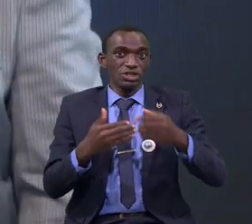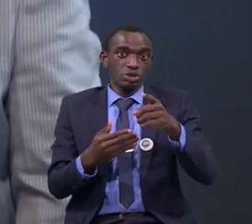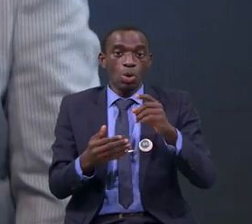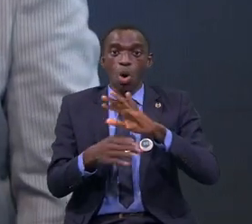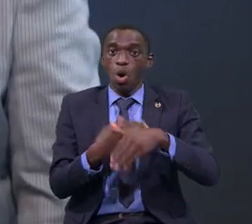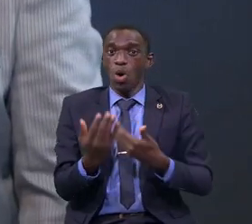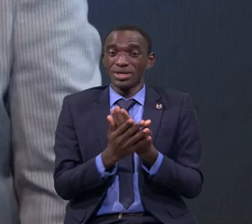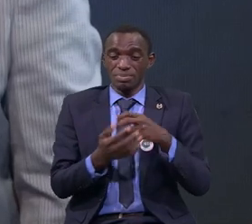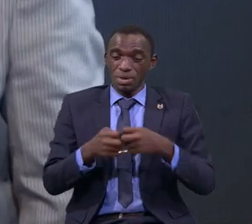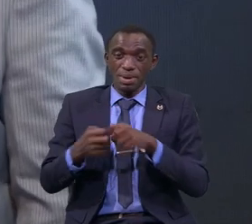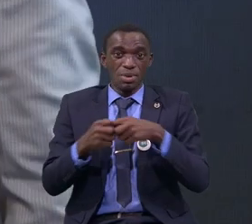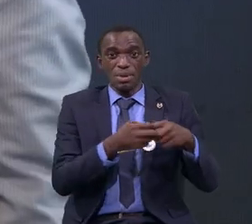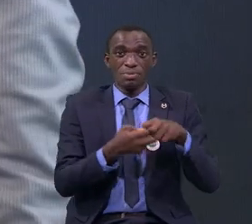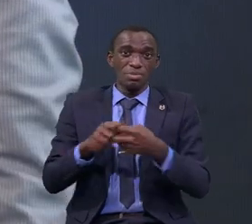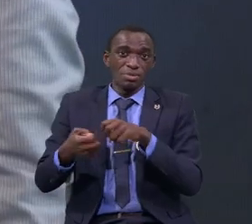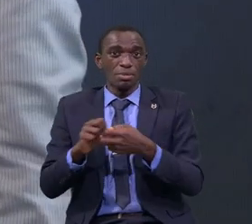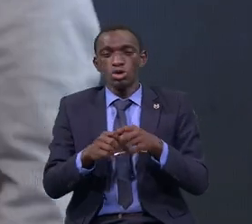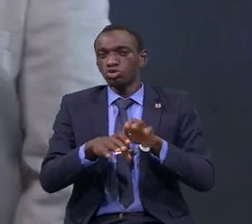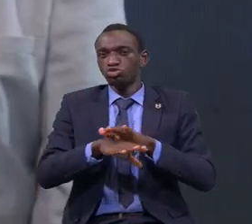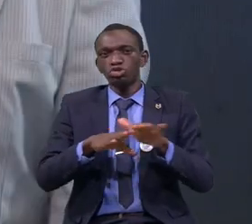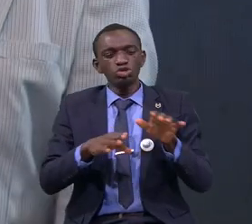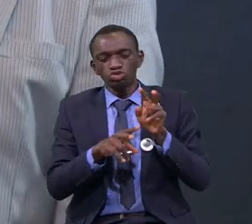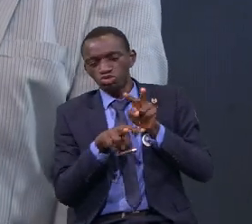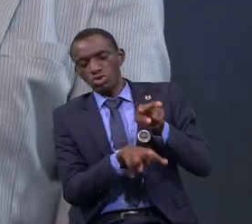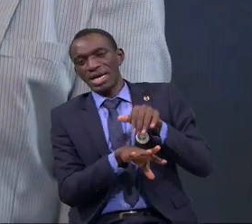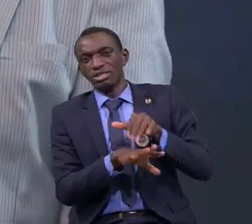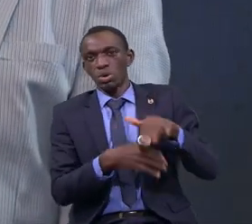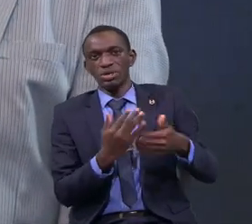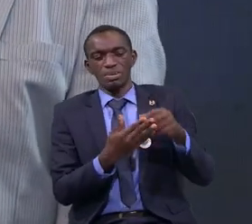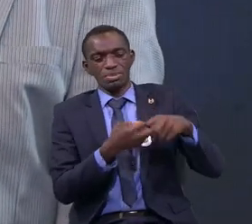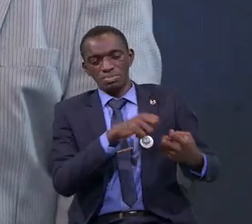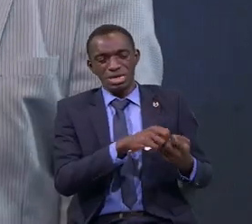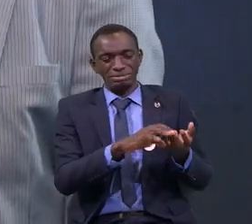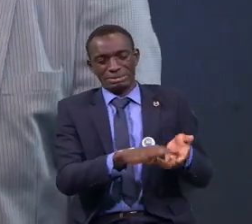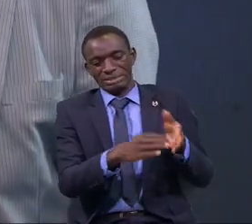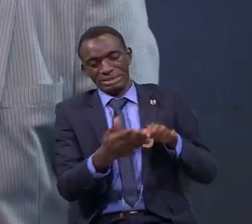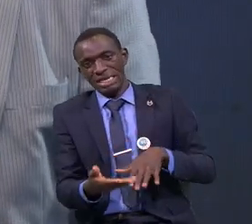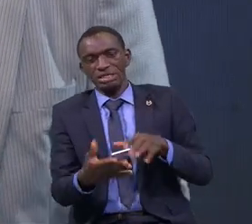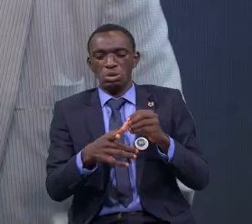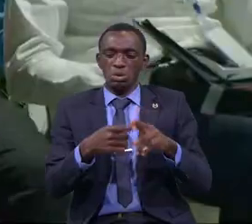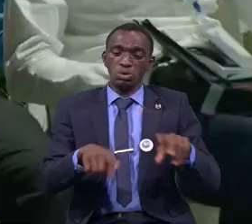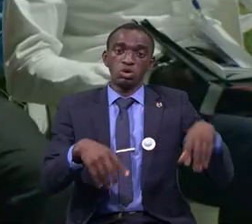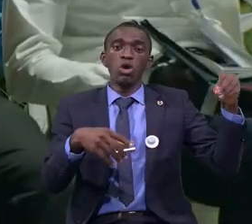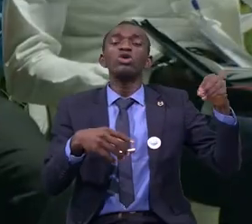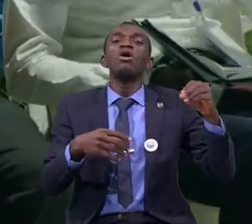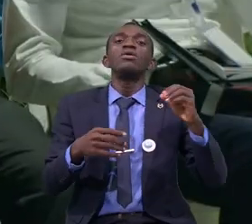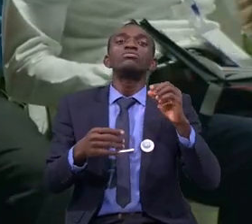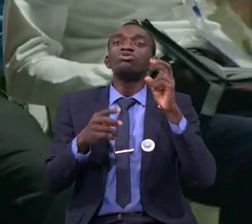at what is dead, what is gone. Look at God sitting on the throne.